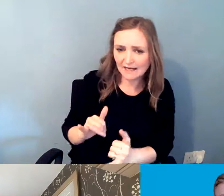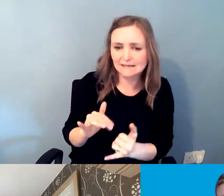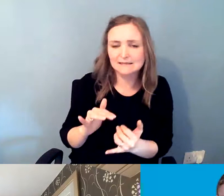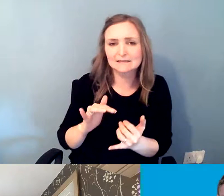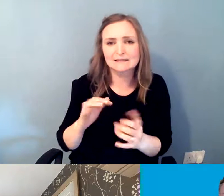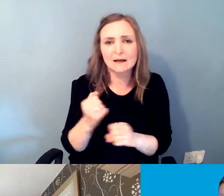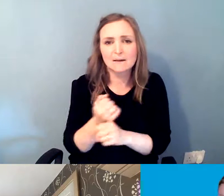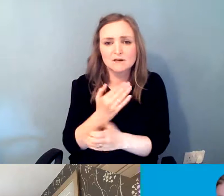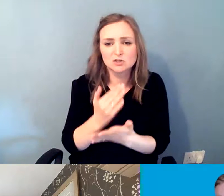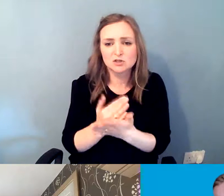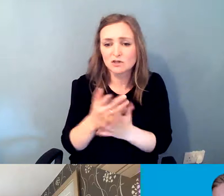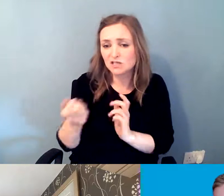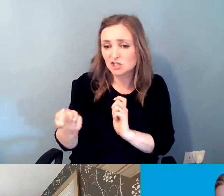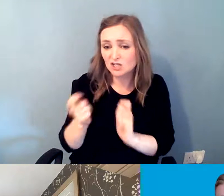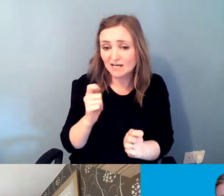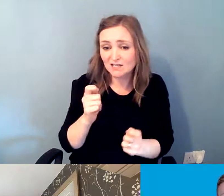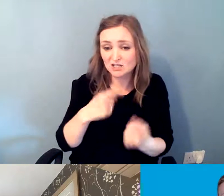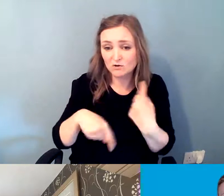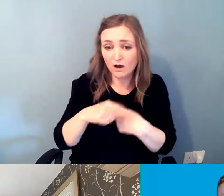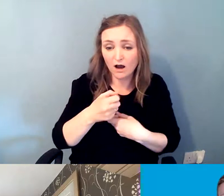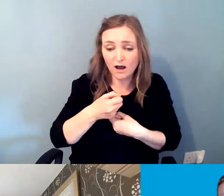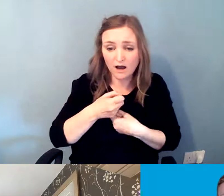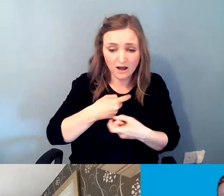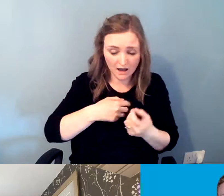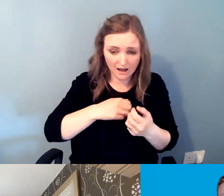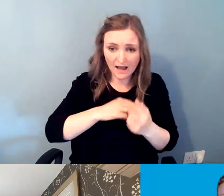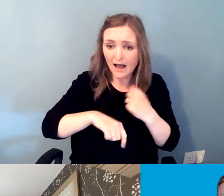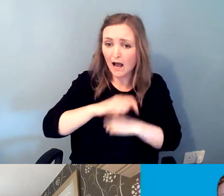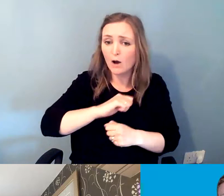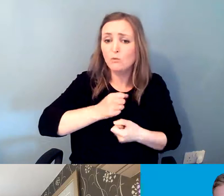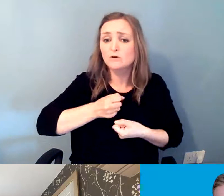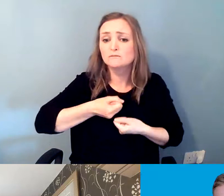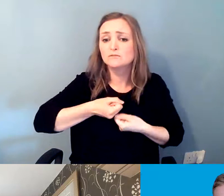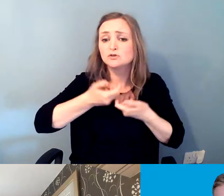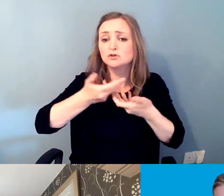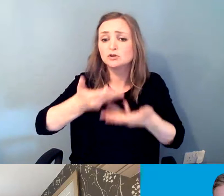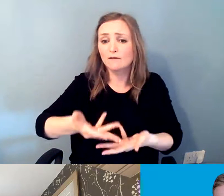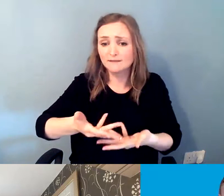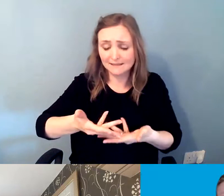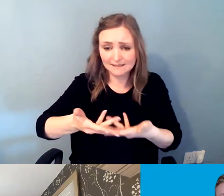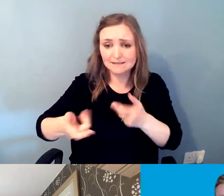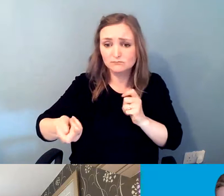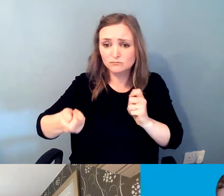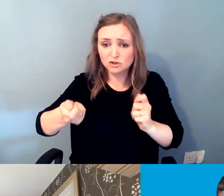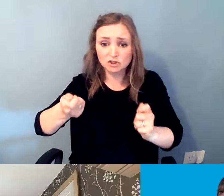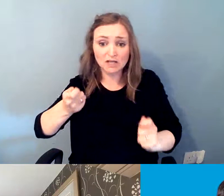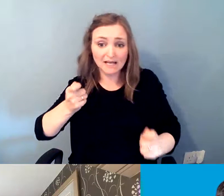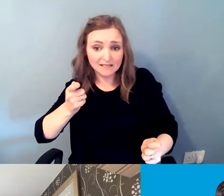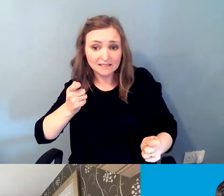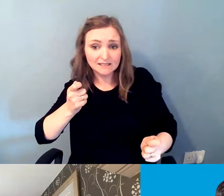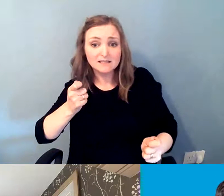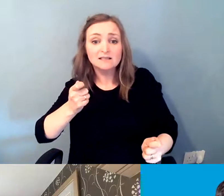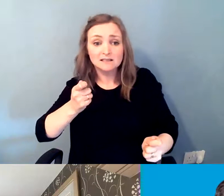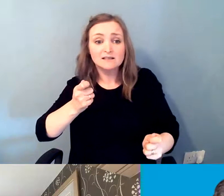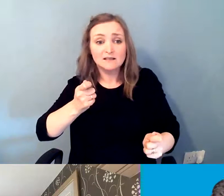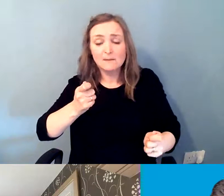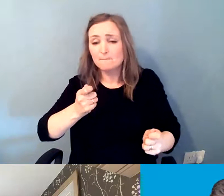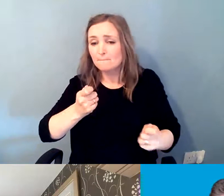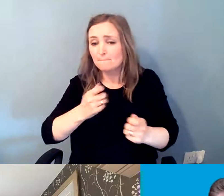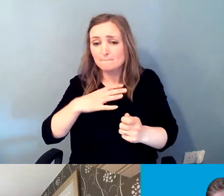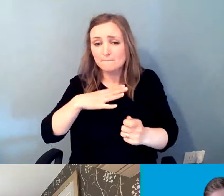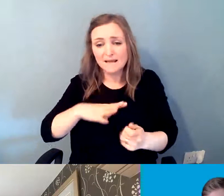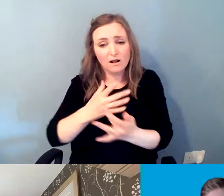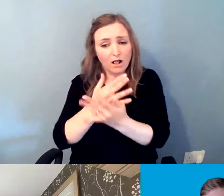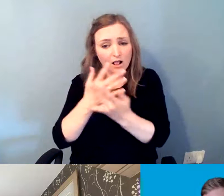these services, and we've seen a massive amount of change to services, obviously through the pandemic,